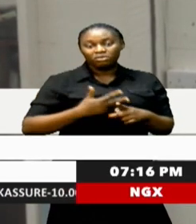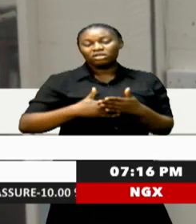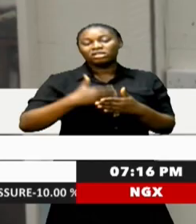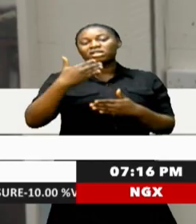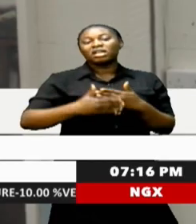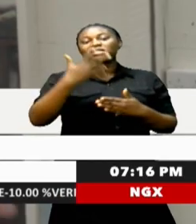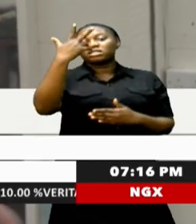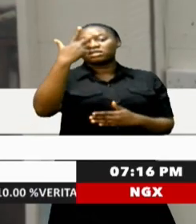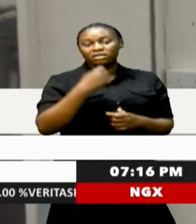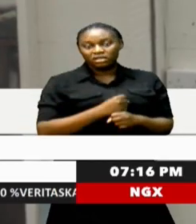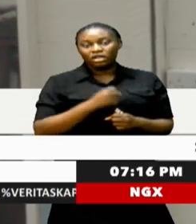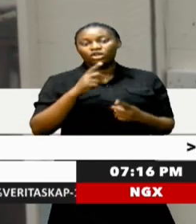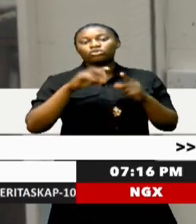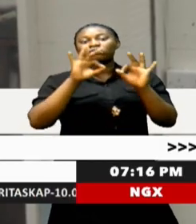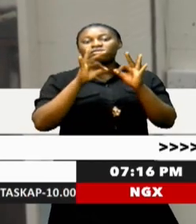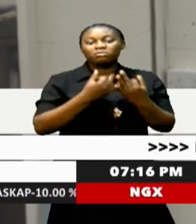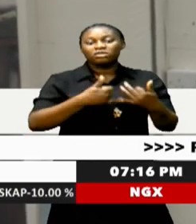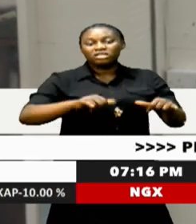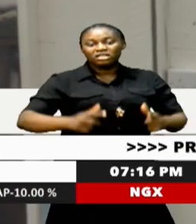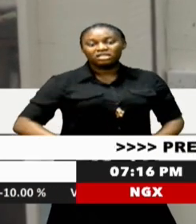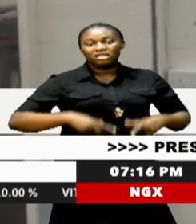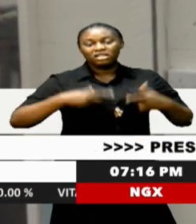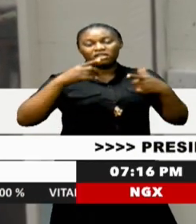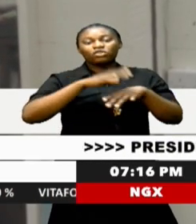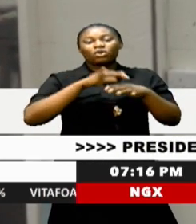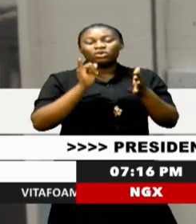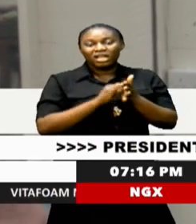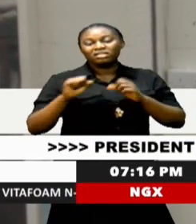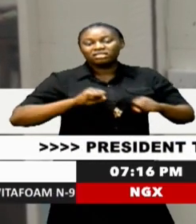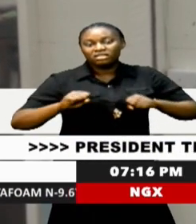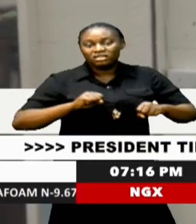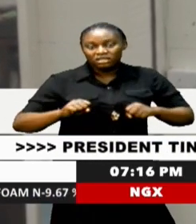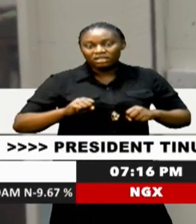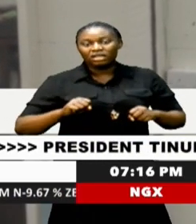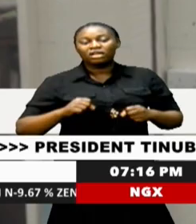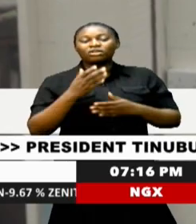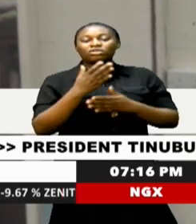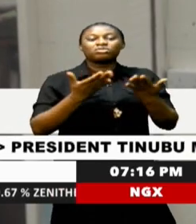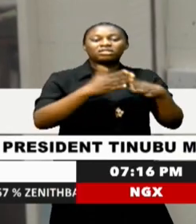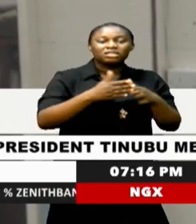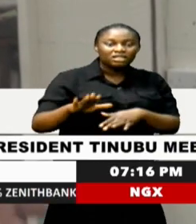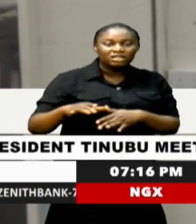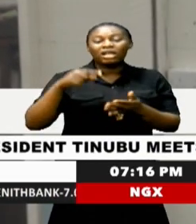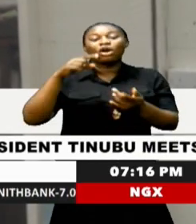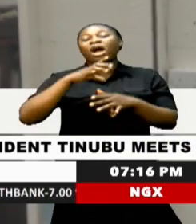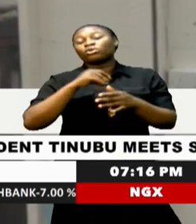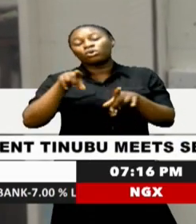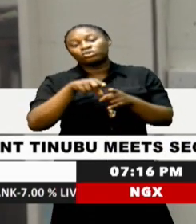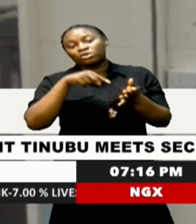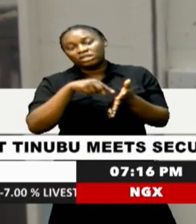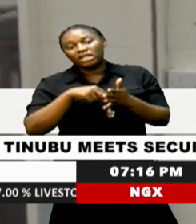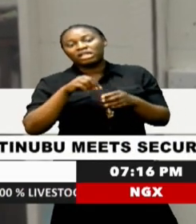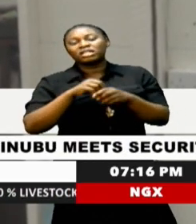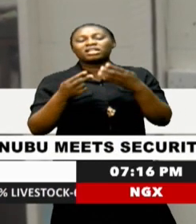3 years, to the families still living under tarpaulins, still in debt to the bank for a home that no